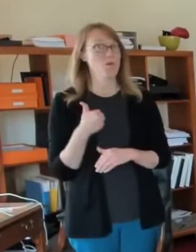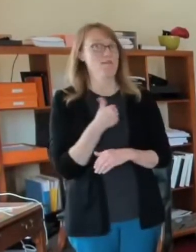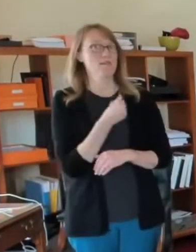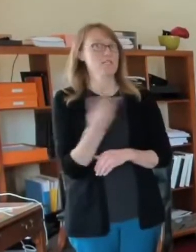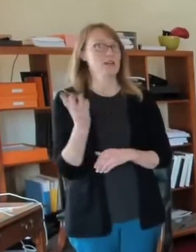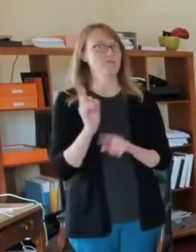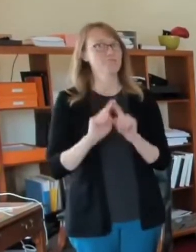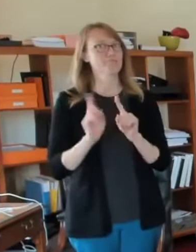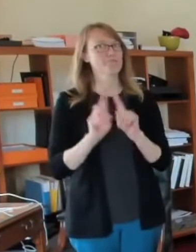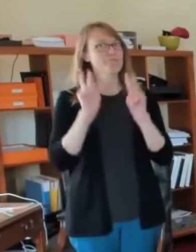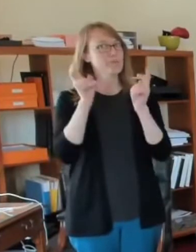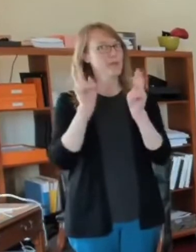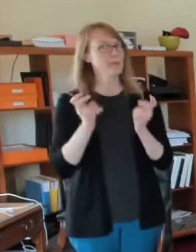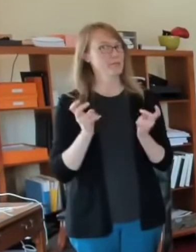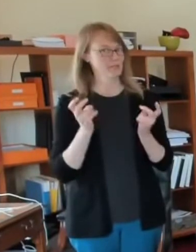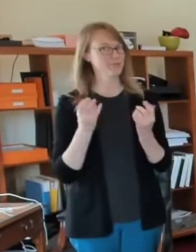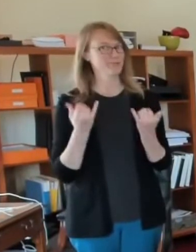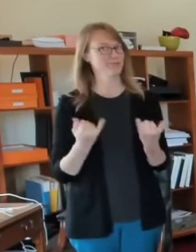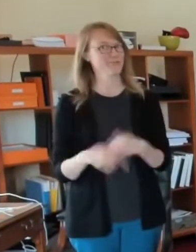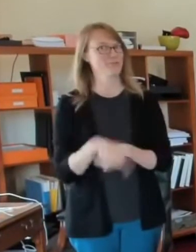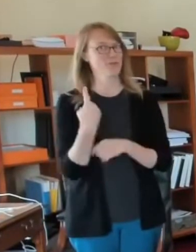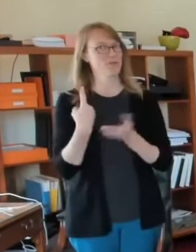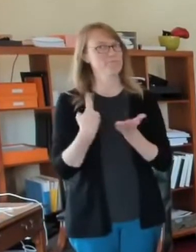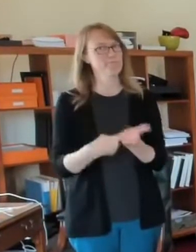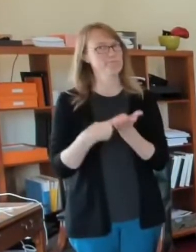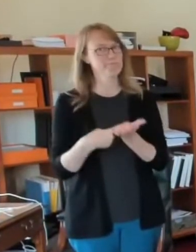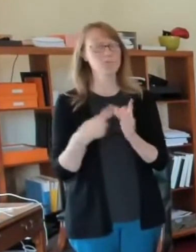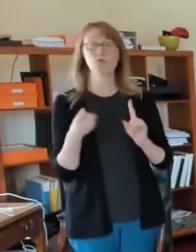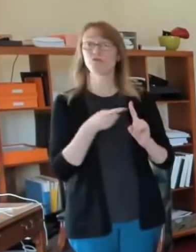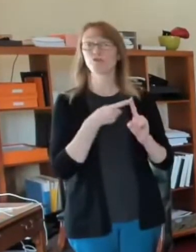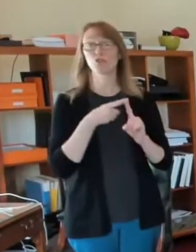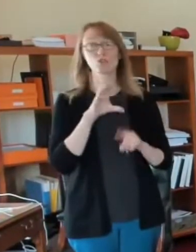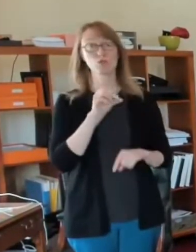talk about. We're going to begin here by talking about COVID